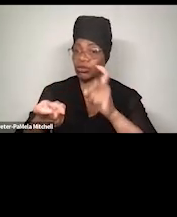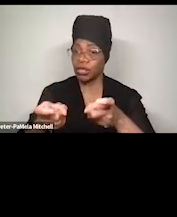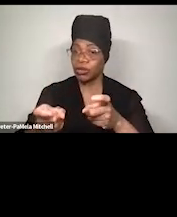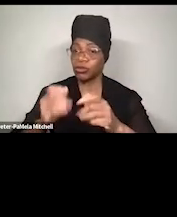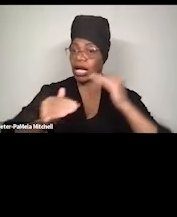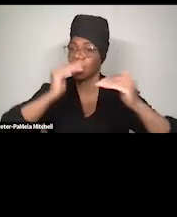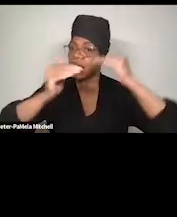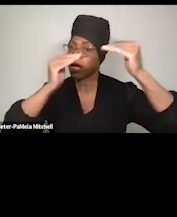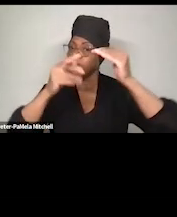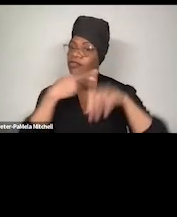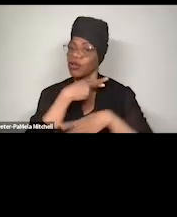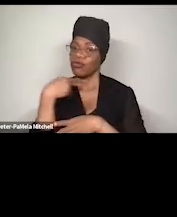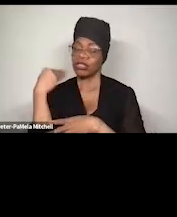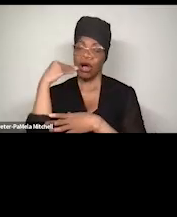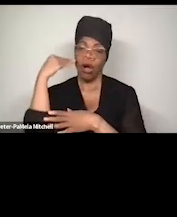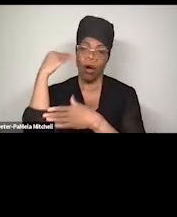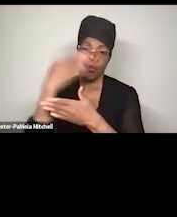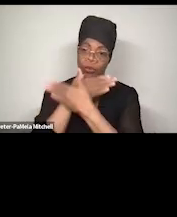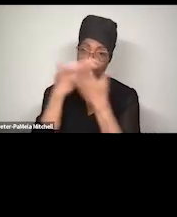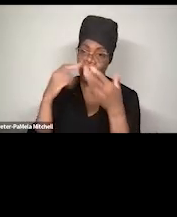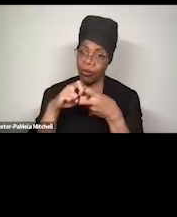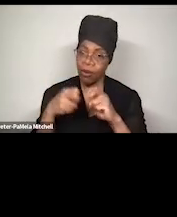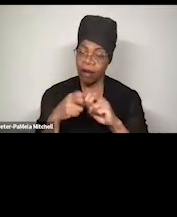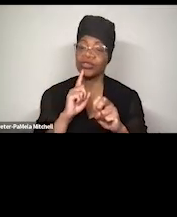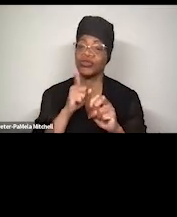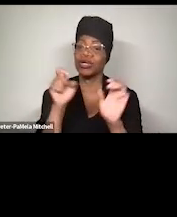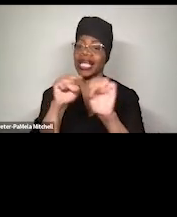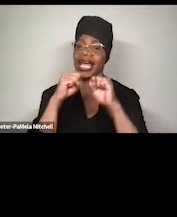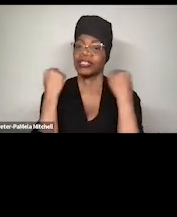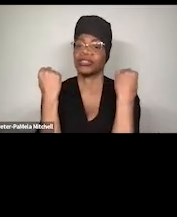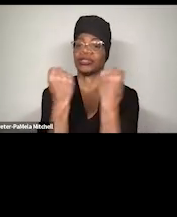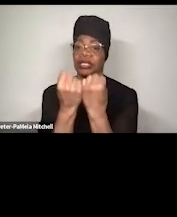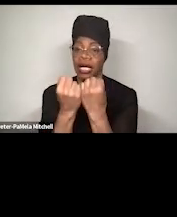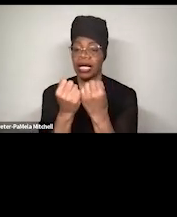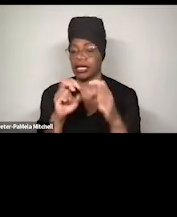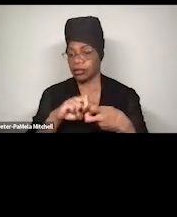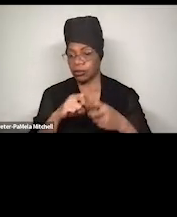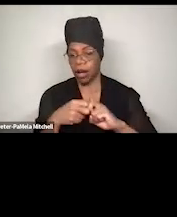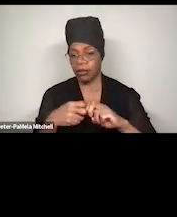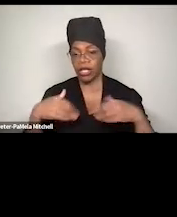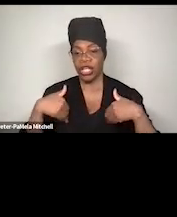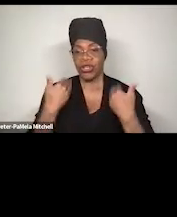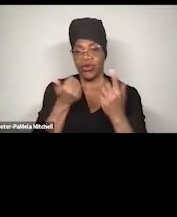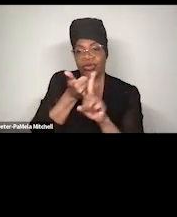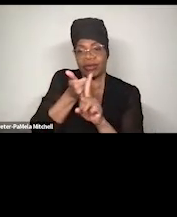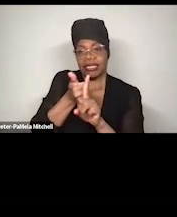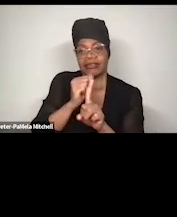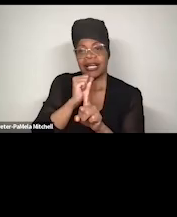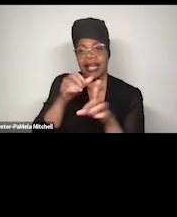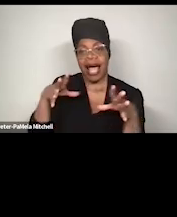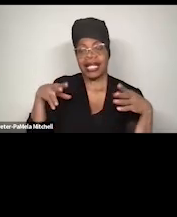and mental health problems. So this is really a social and society problem where these youth are not accepted and getting the support that they